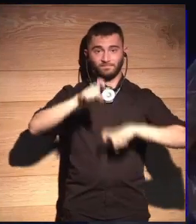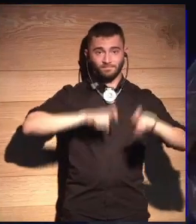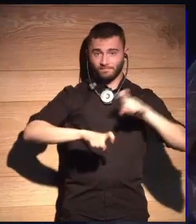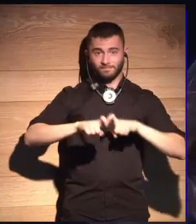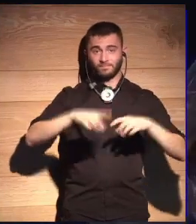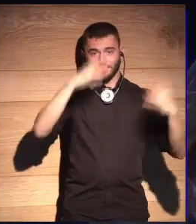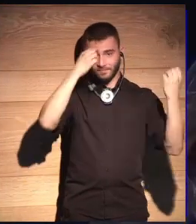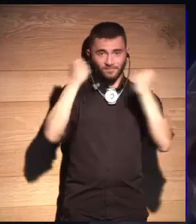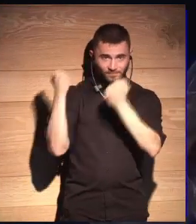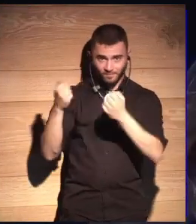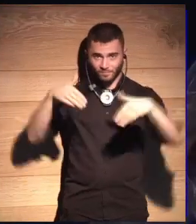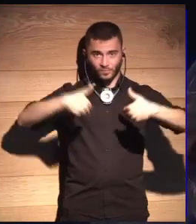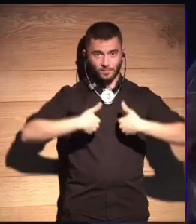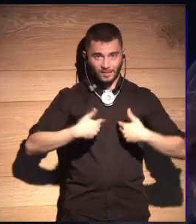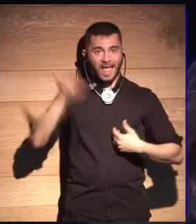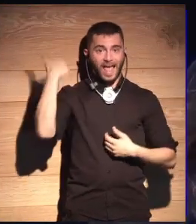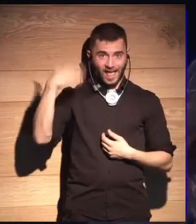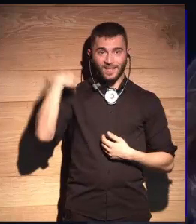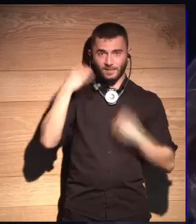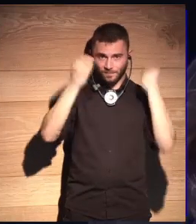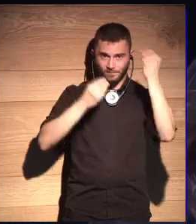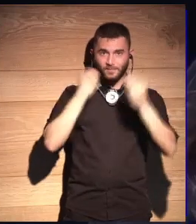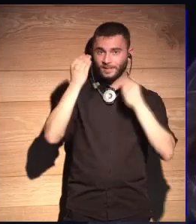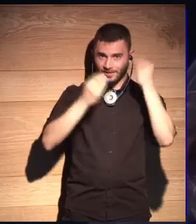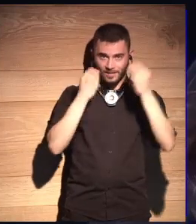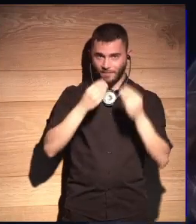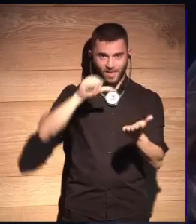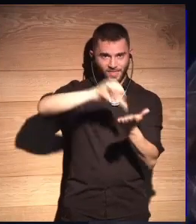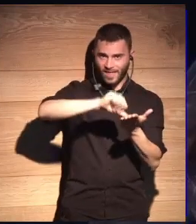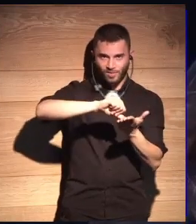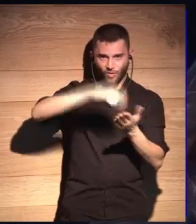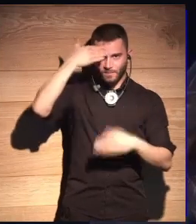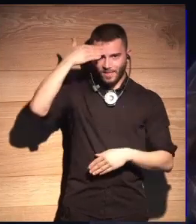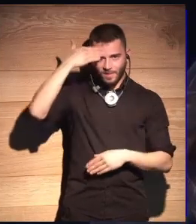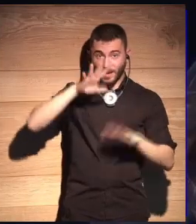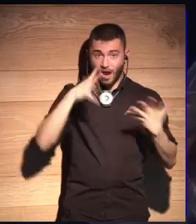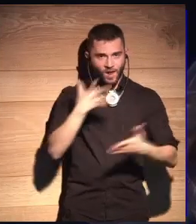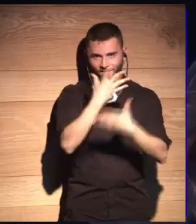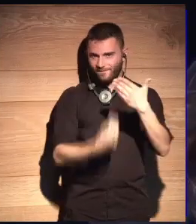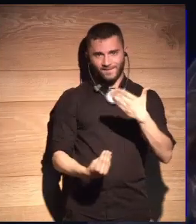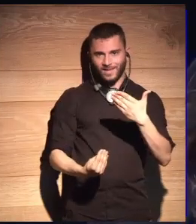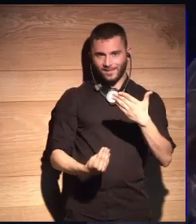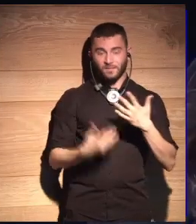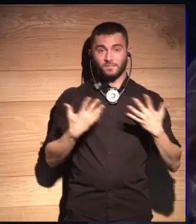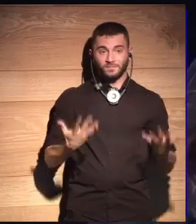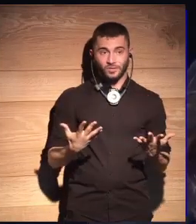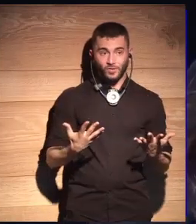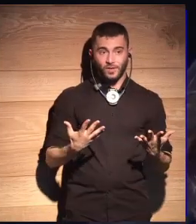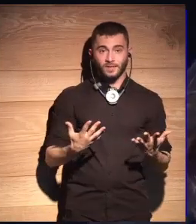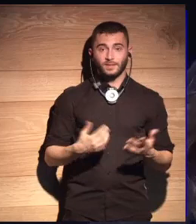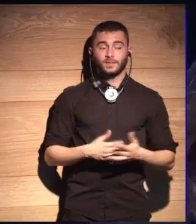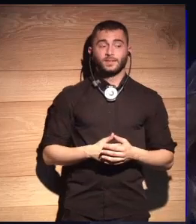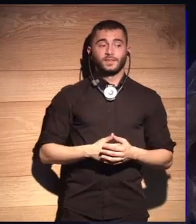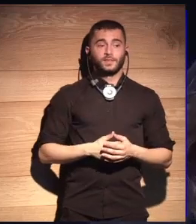been deemed to have failed in various ways. So I think that in some ways, I mean, one of the reasons in the book I go back to talking about how did these institutions first get built in the